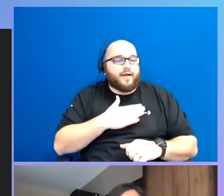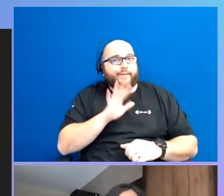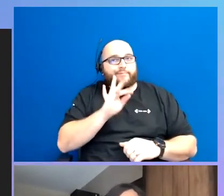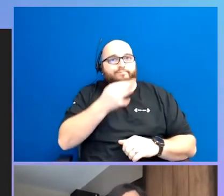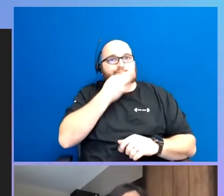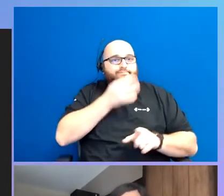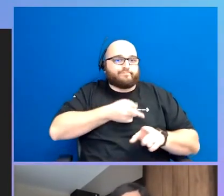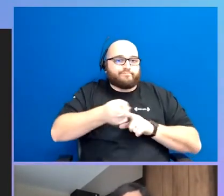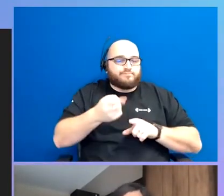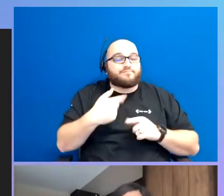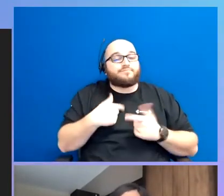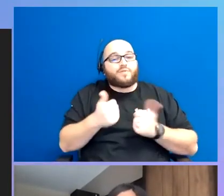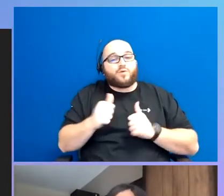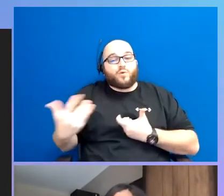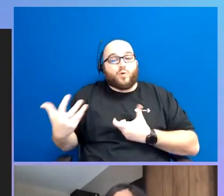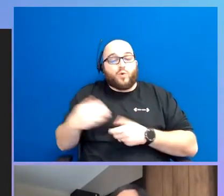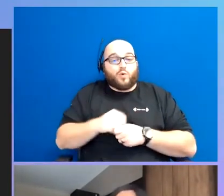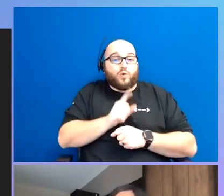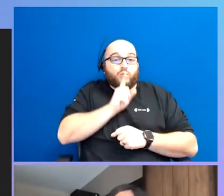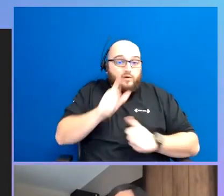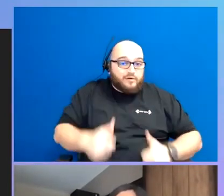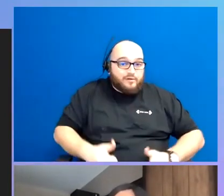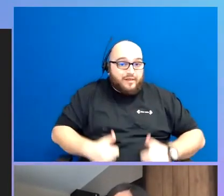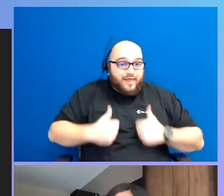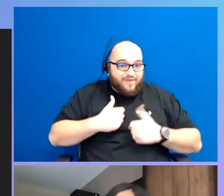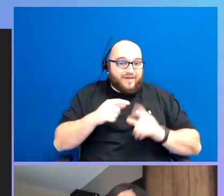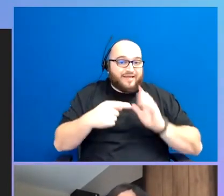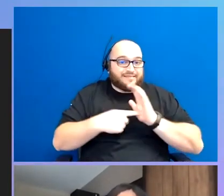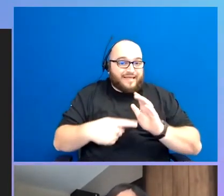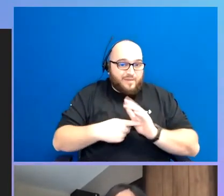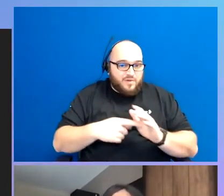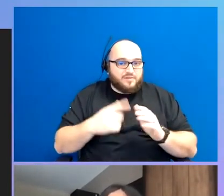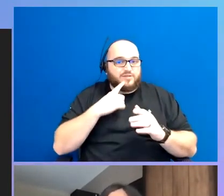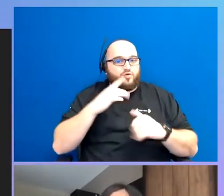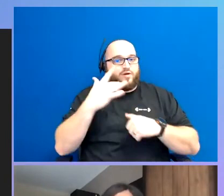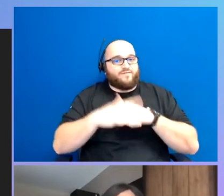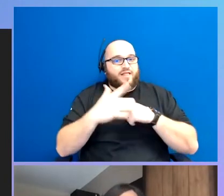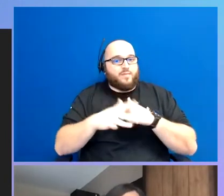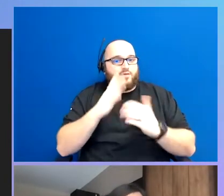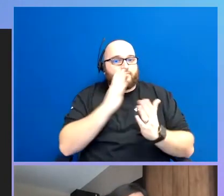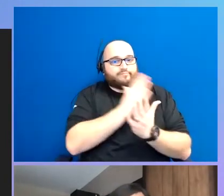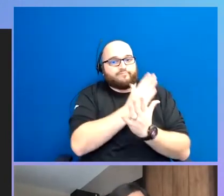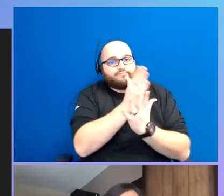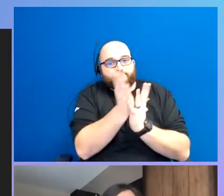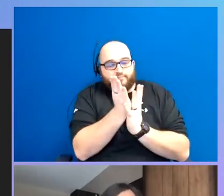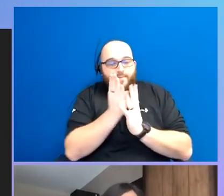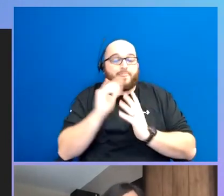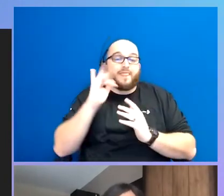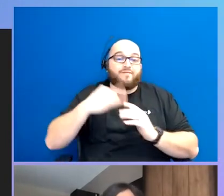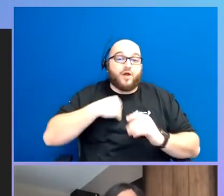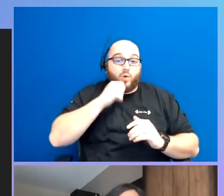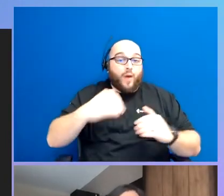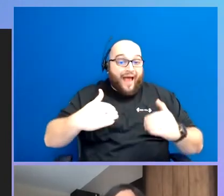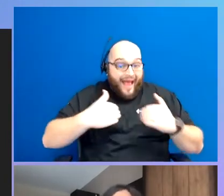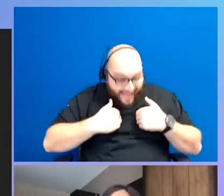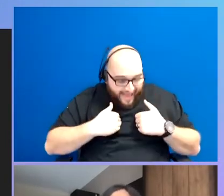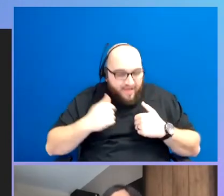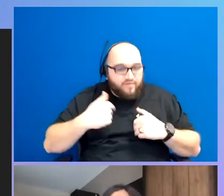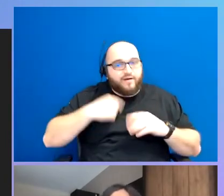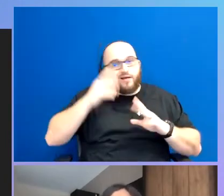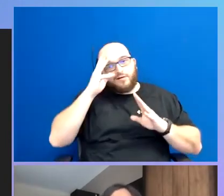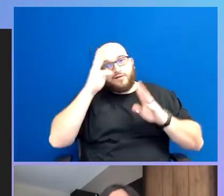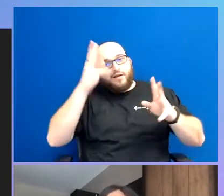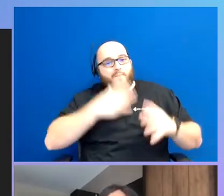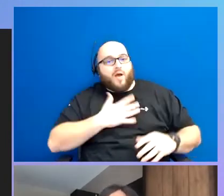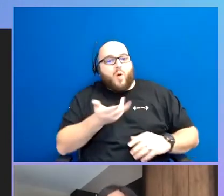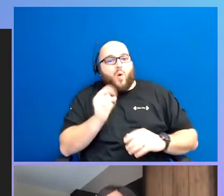include real examples that is publicly available throughout. And where I don't have, I've also created some hypothetical examples just to give you a